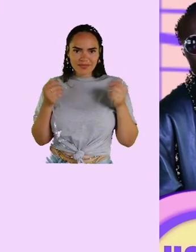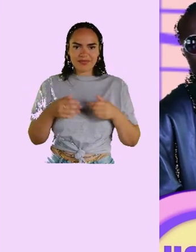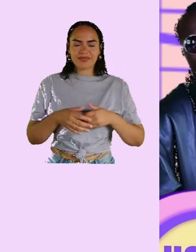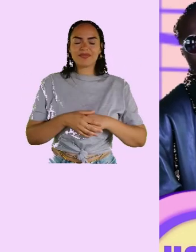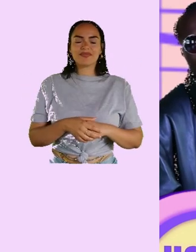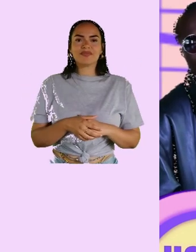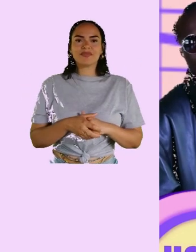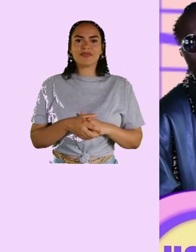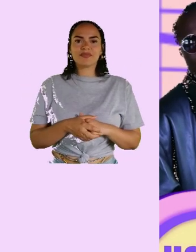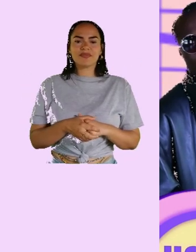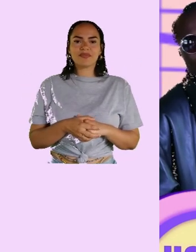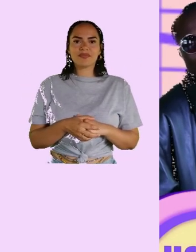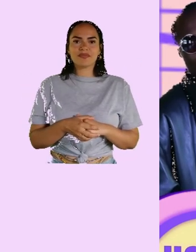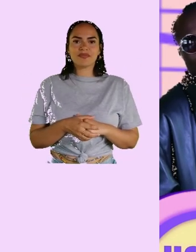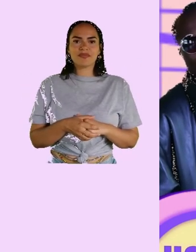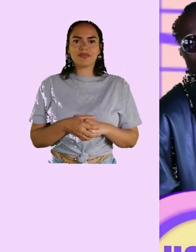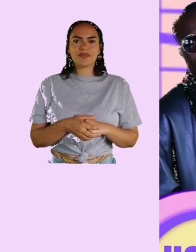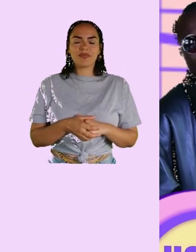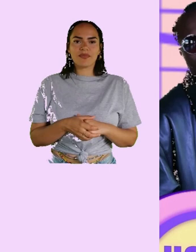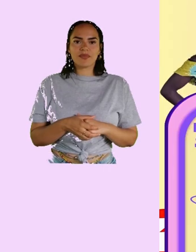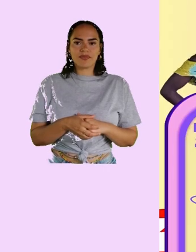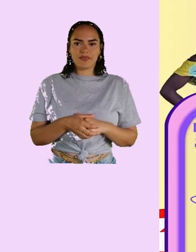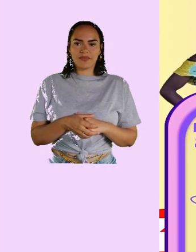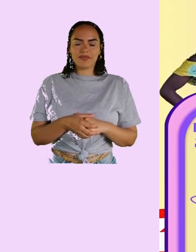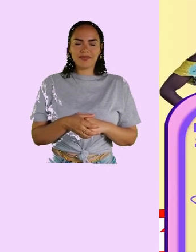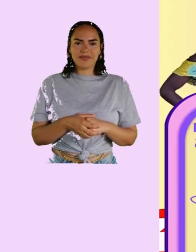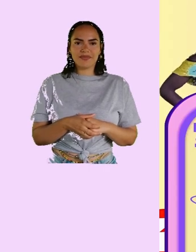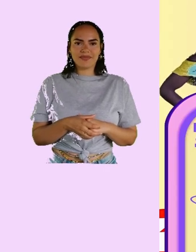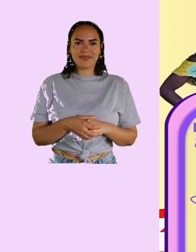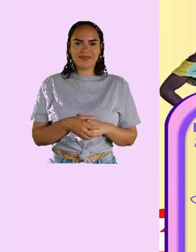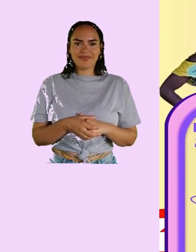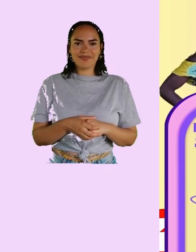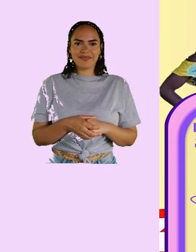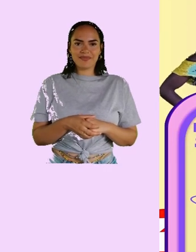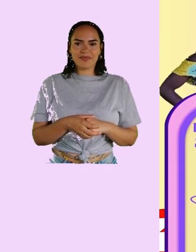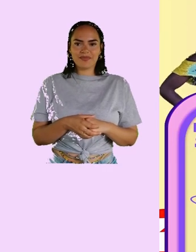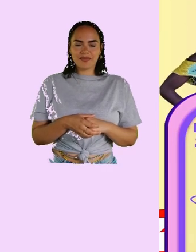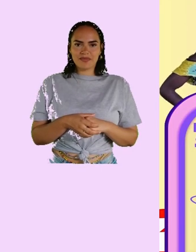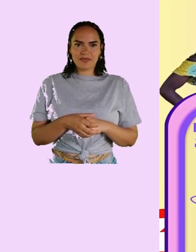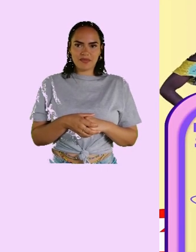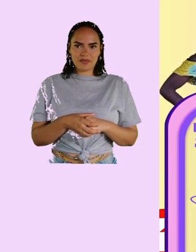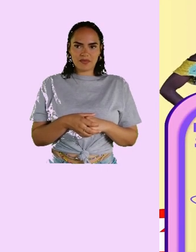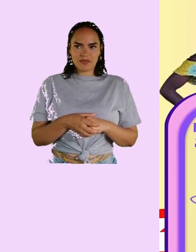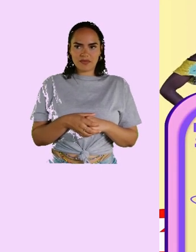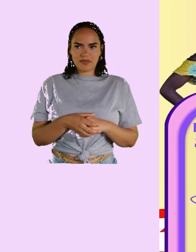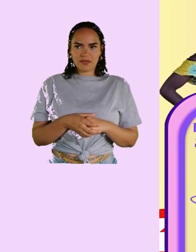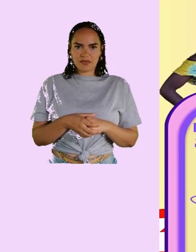Correct. For those at home, the true answer is Venus. What European country drinks the most coffee per